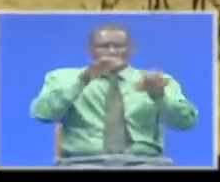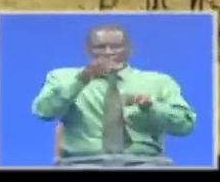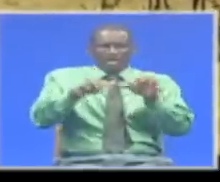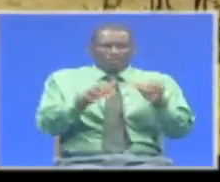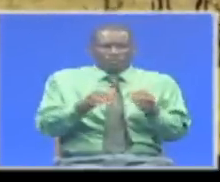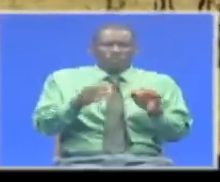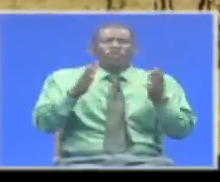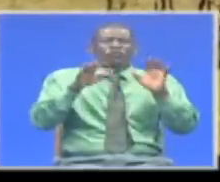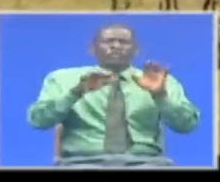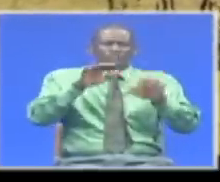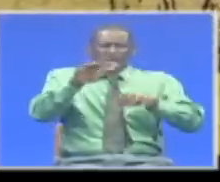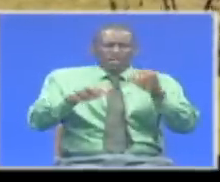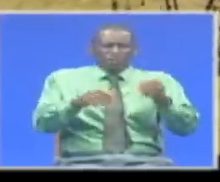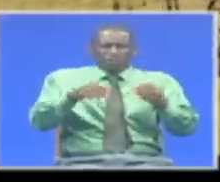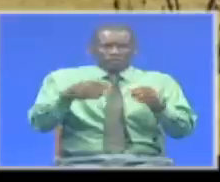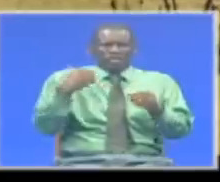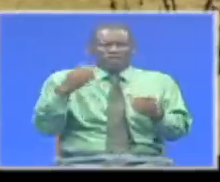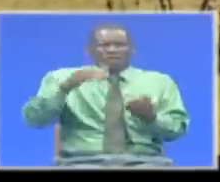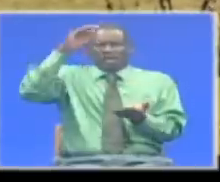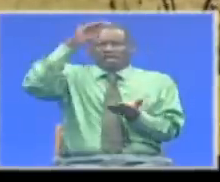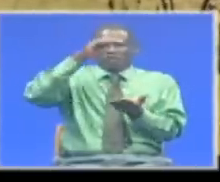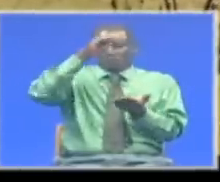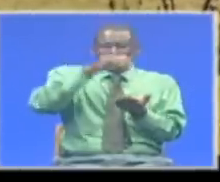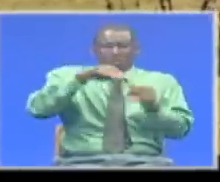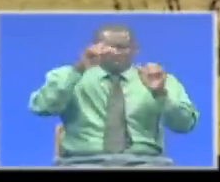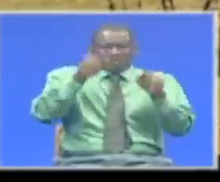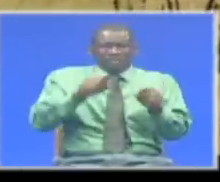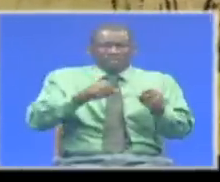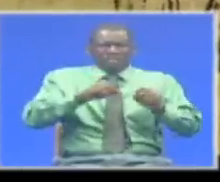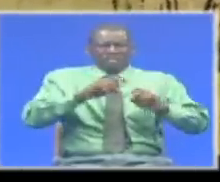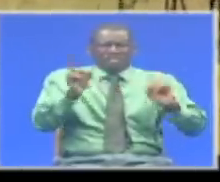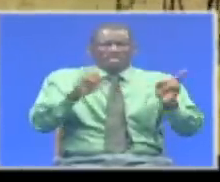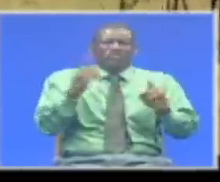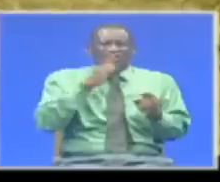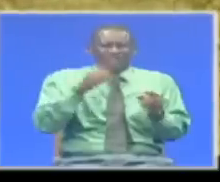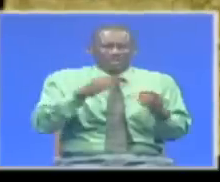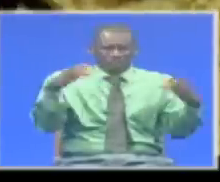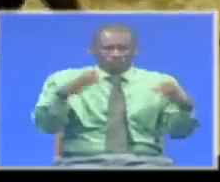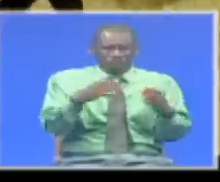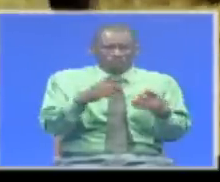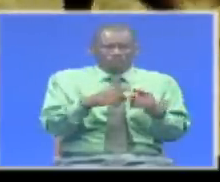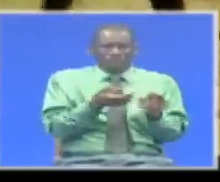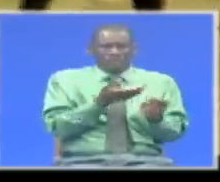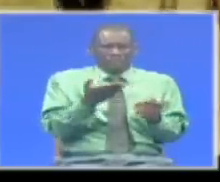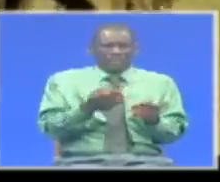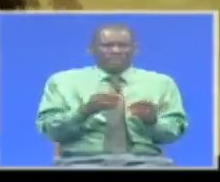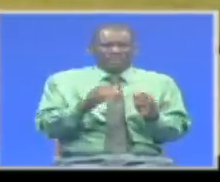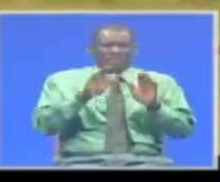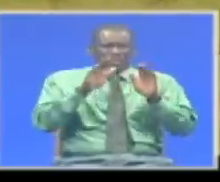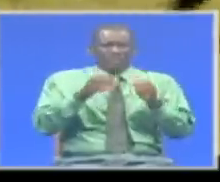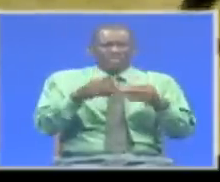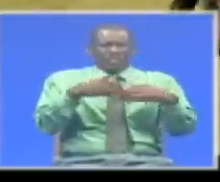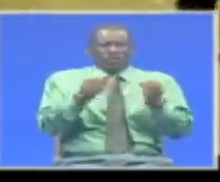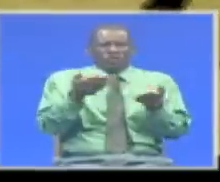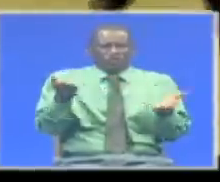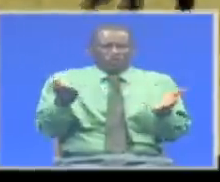The wildebeest population has also declined, and even though they're not yet a threatened species, they are a keystone species,